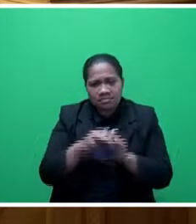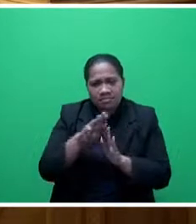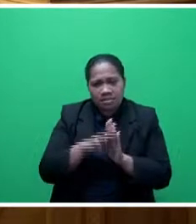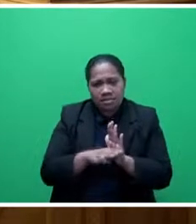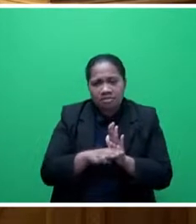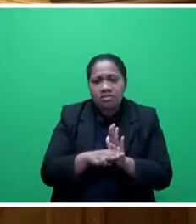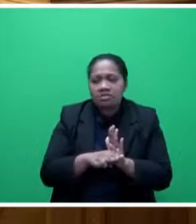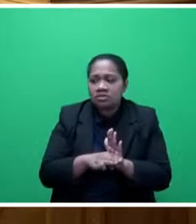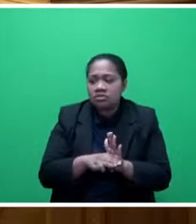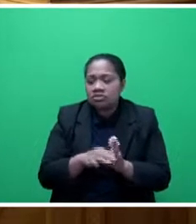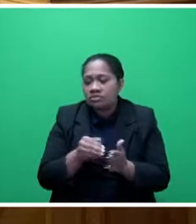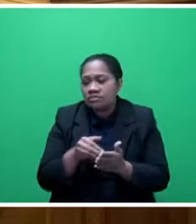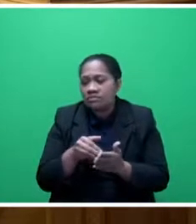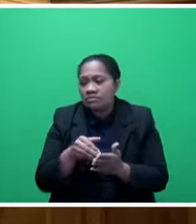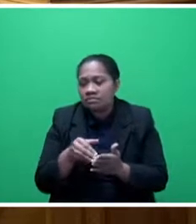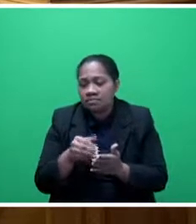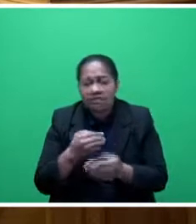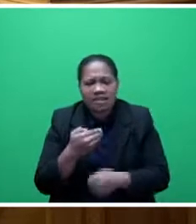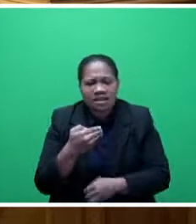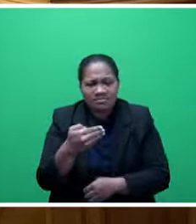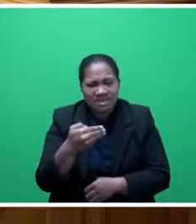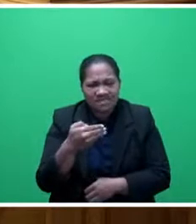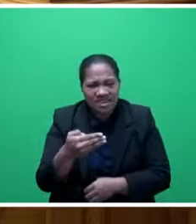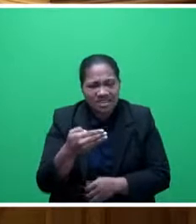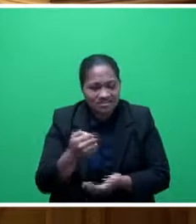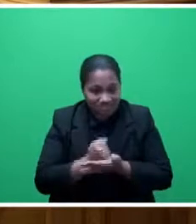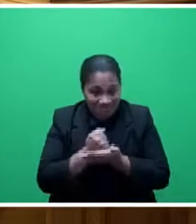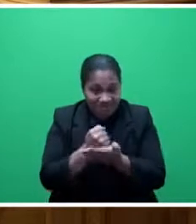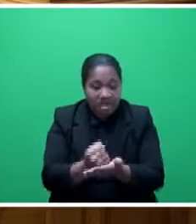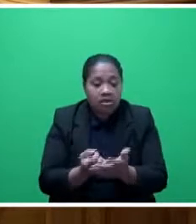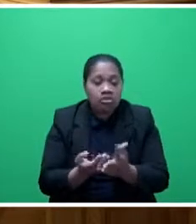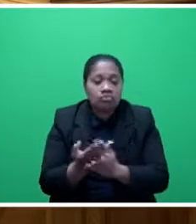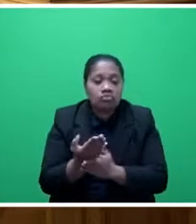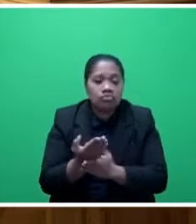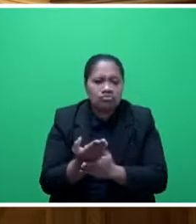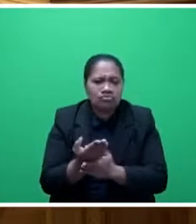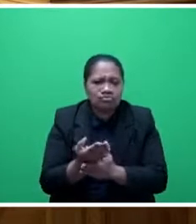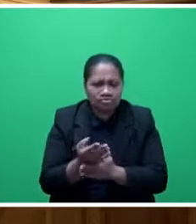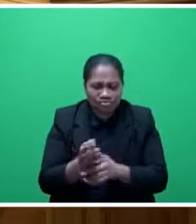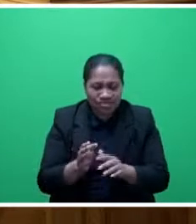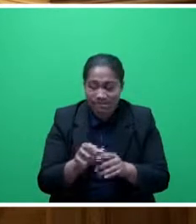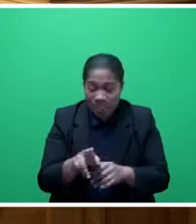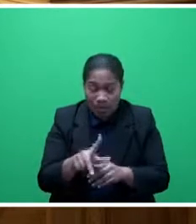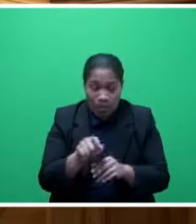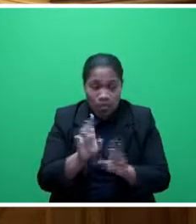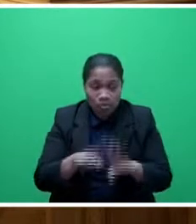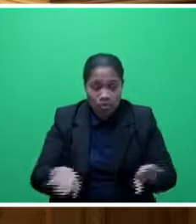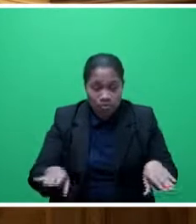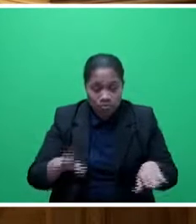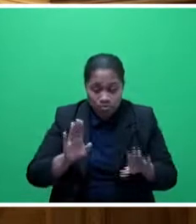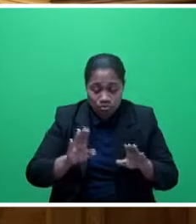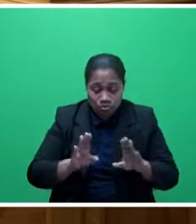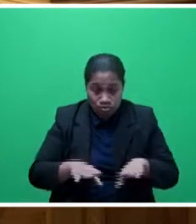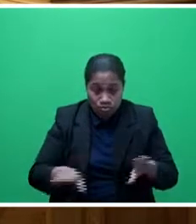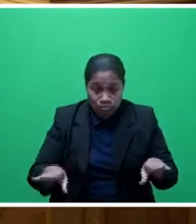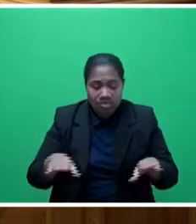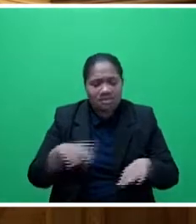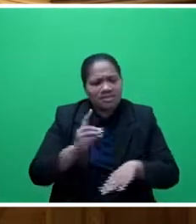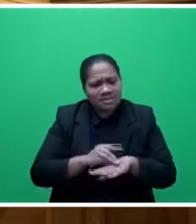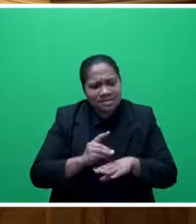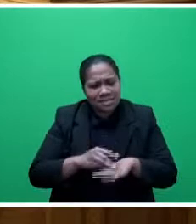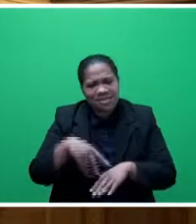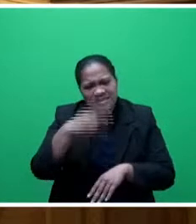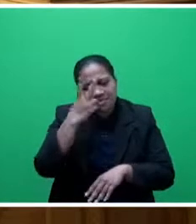bus fare assistance through e-ticketing for the school children, disabled and the elderly.